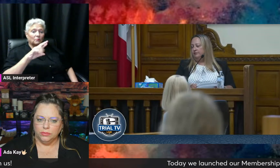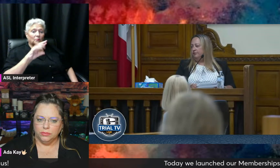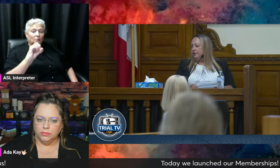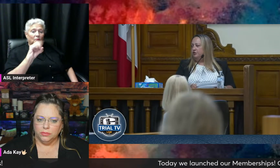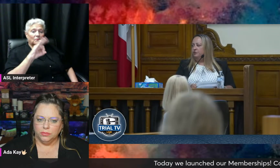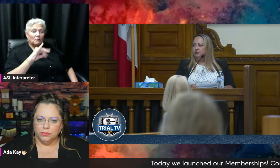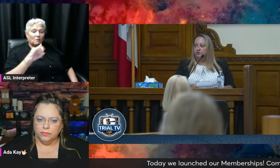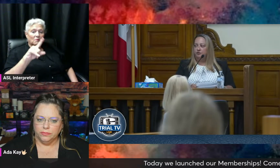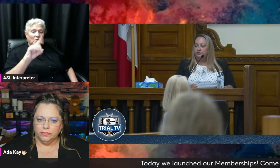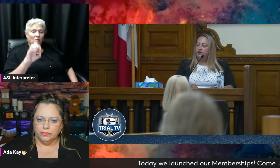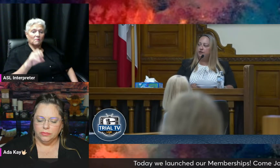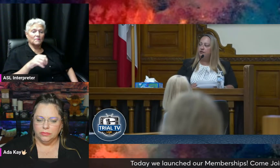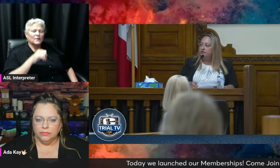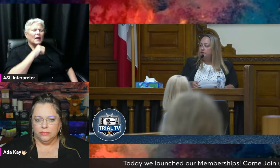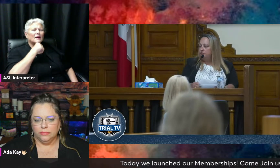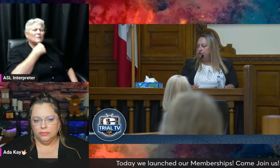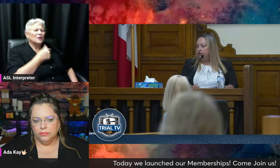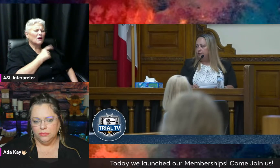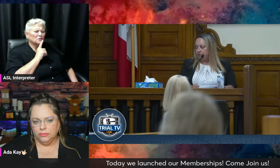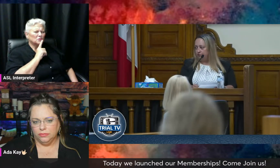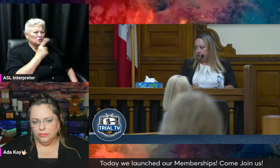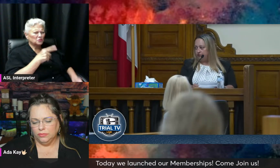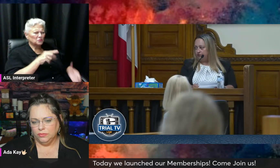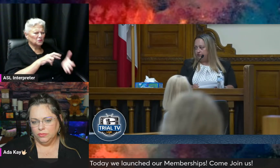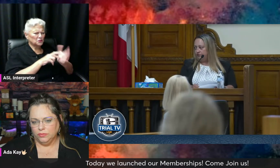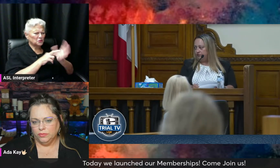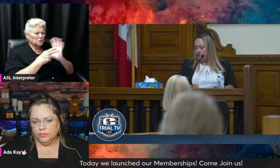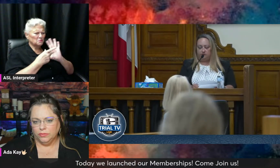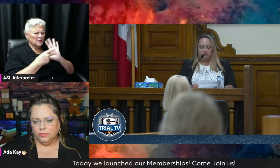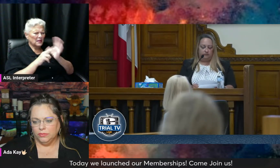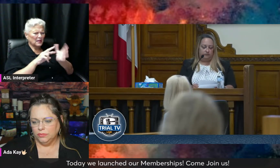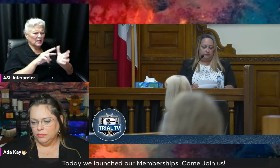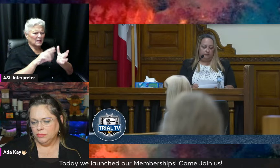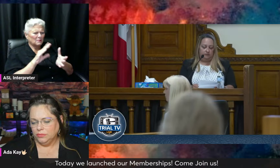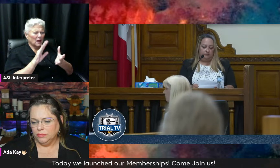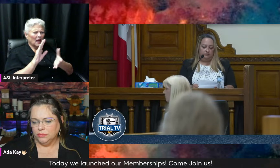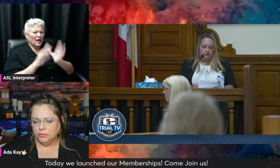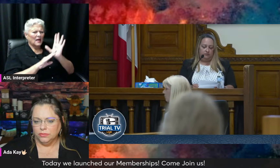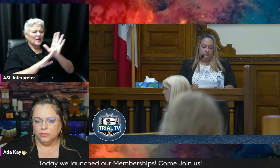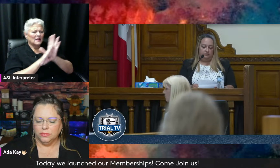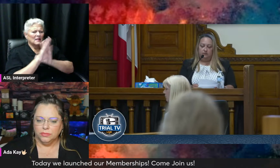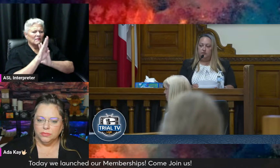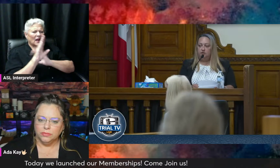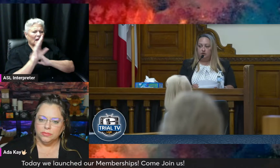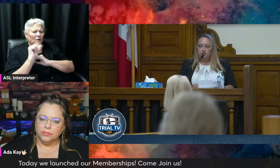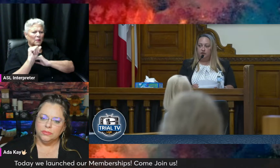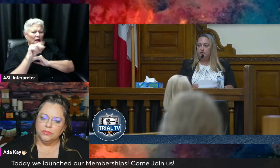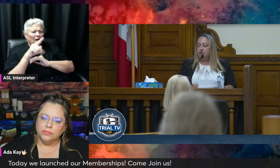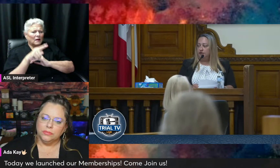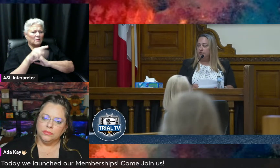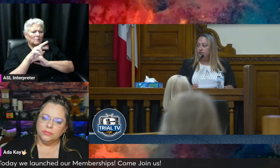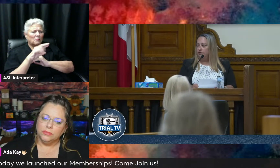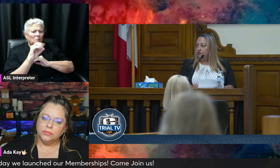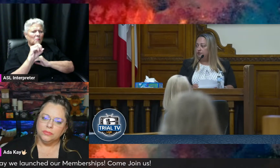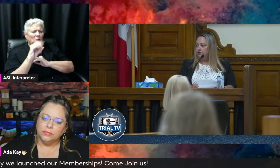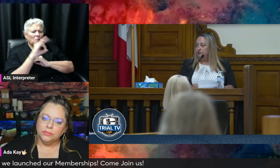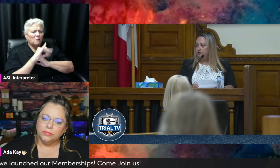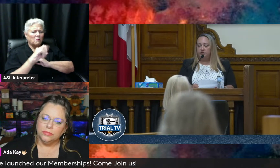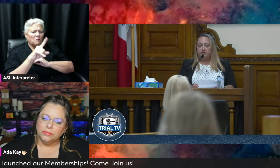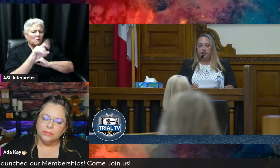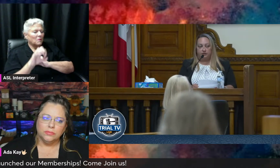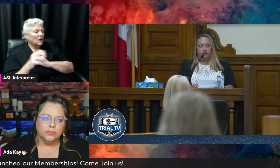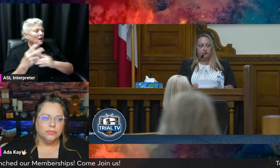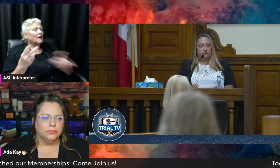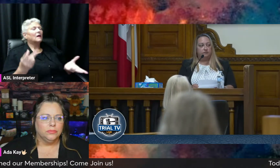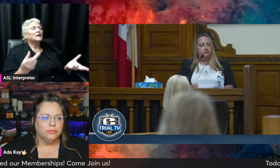I'm not sure what you mean by develop a profile. Were you able to determine whose DNA it was? No, I was not able to determine